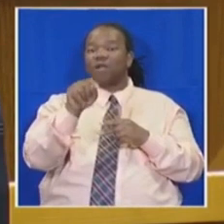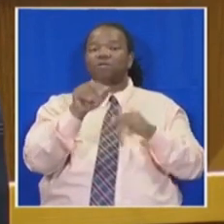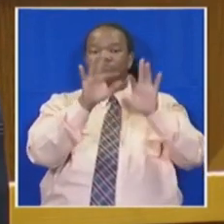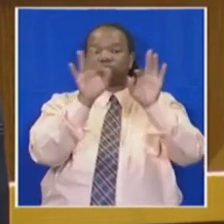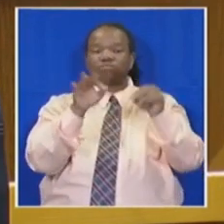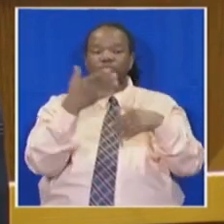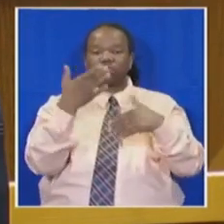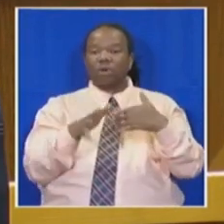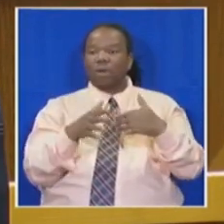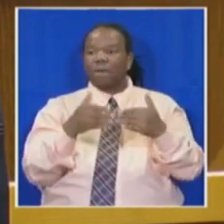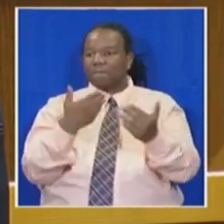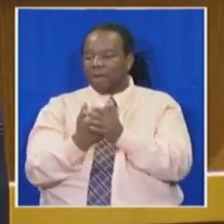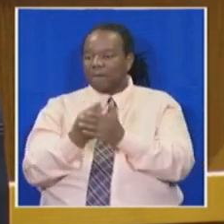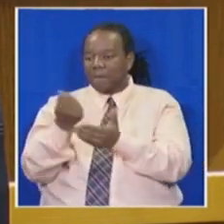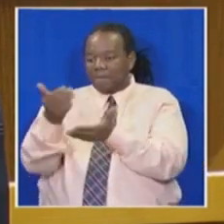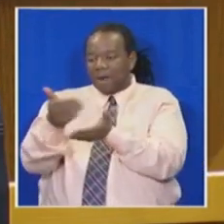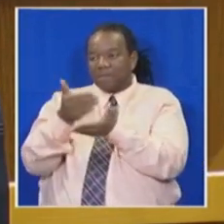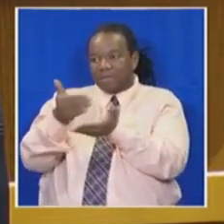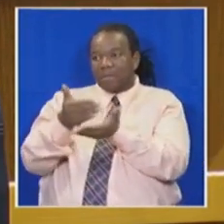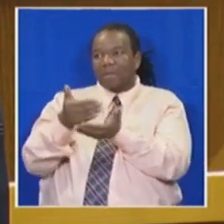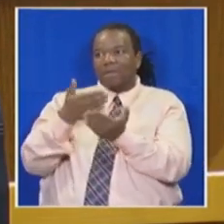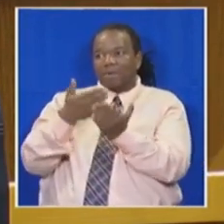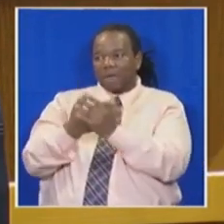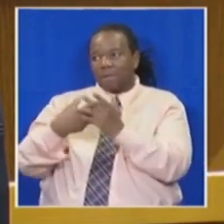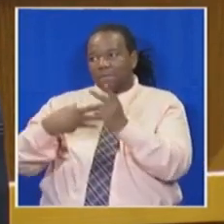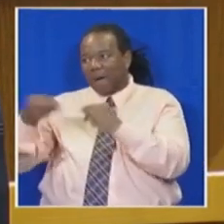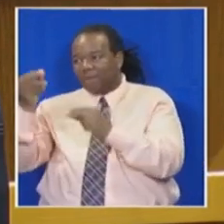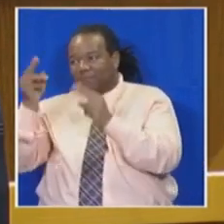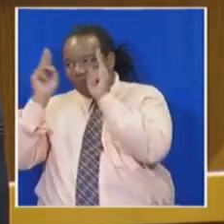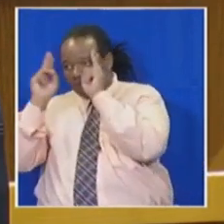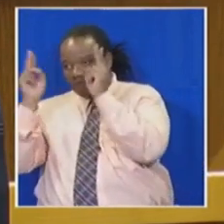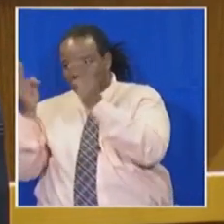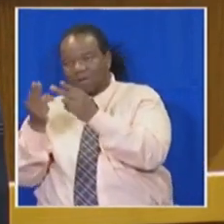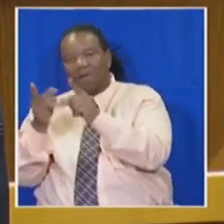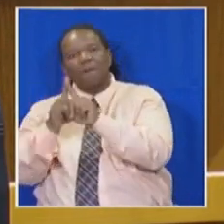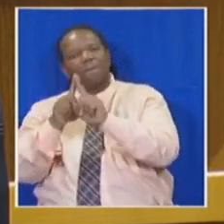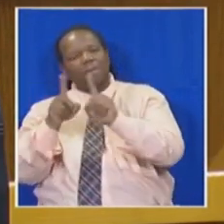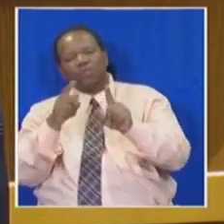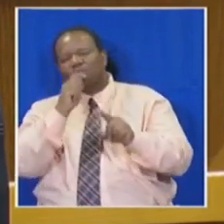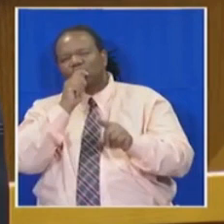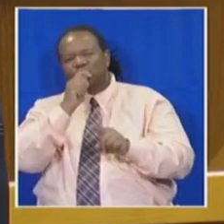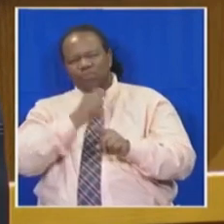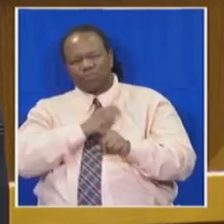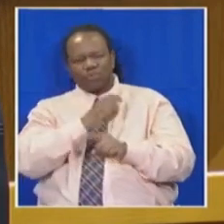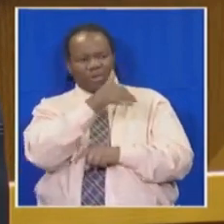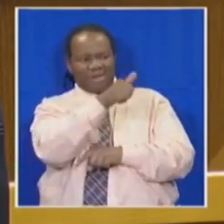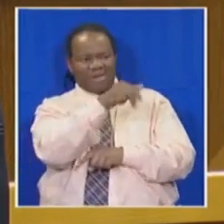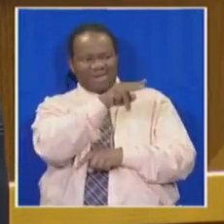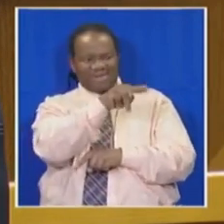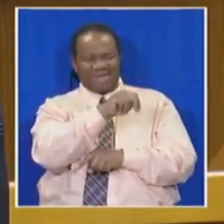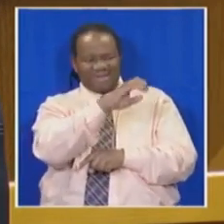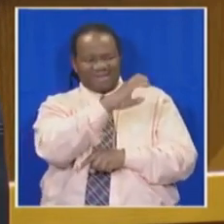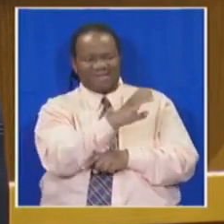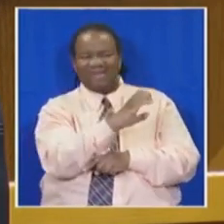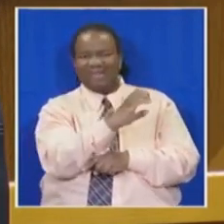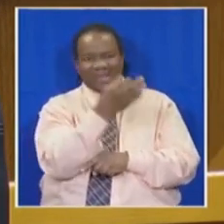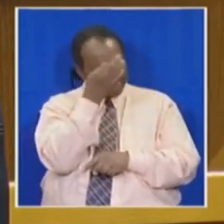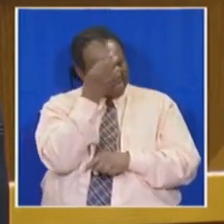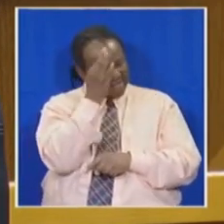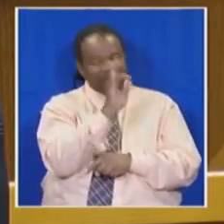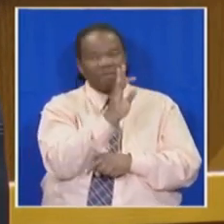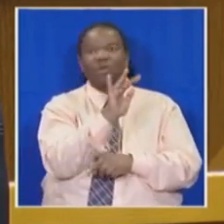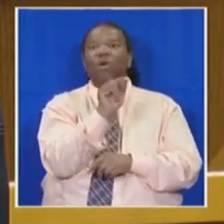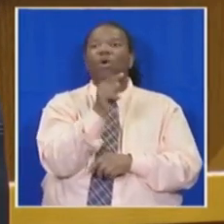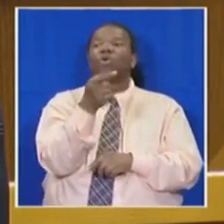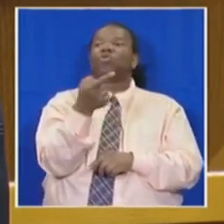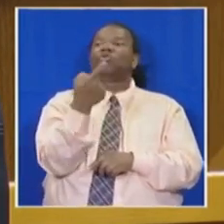choice. Only the stark of reality under the ANC government, Honorable Mkongi, just to respond to your